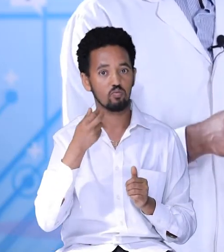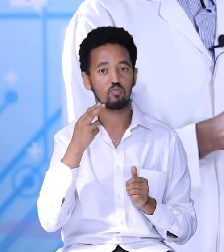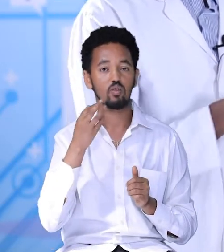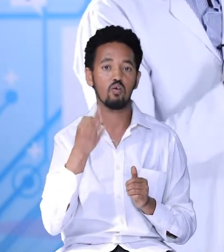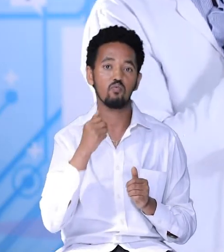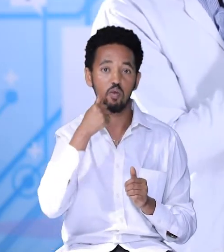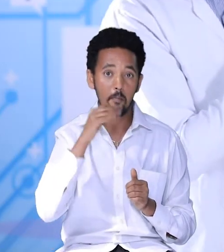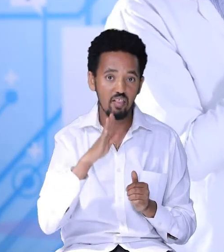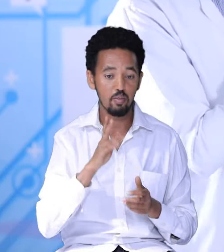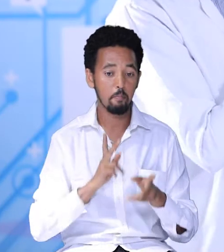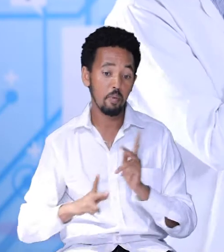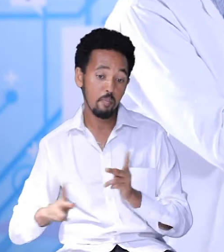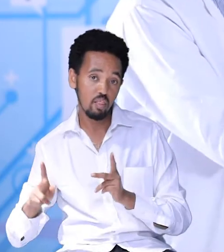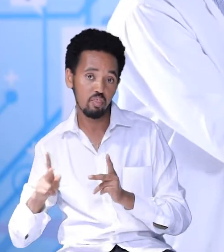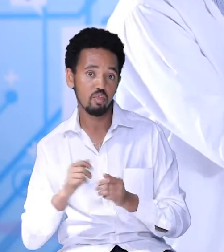people